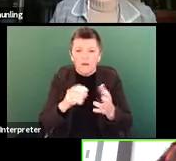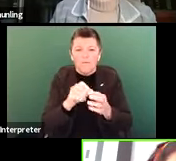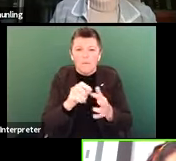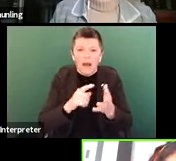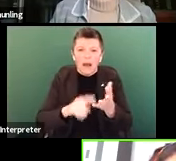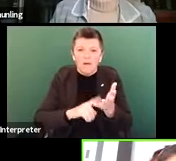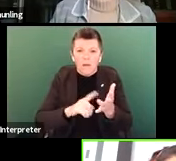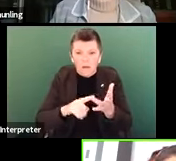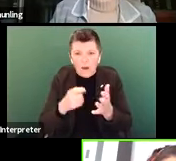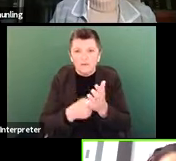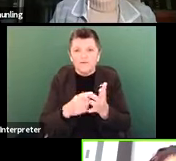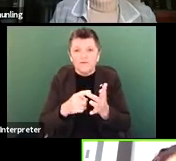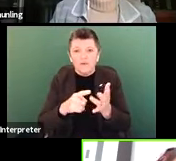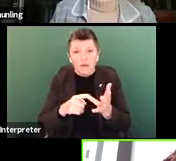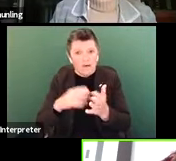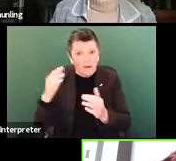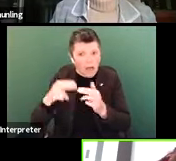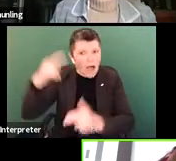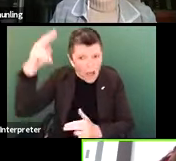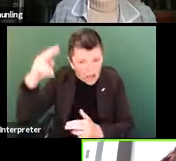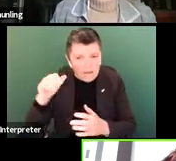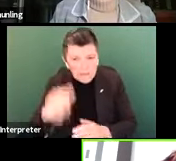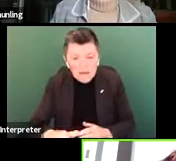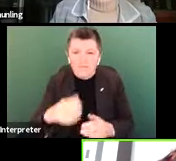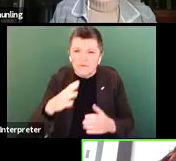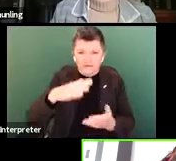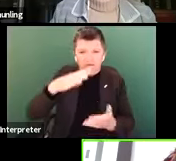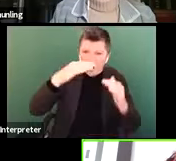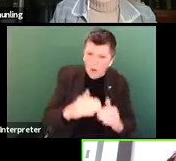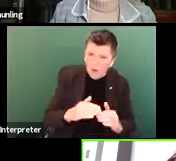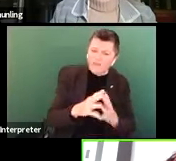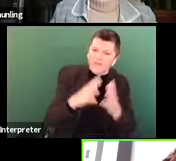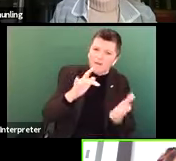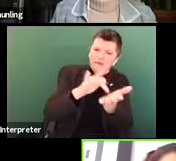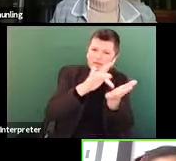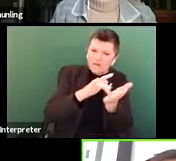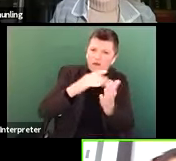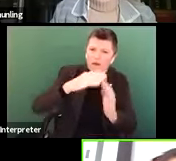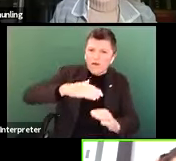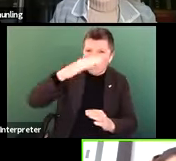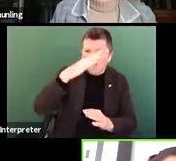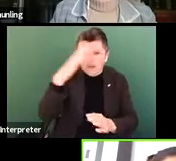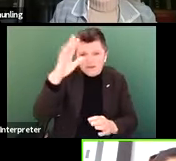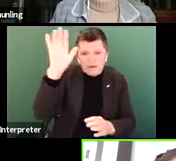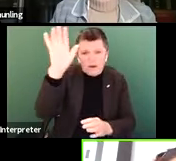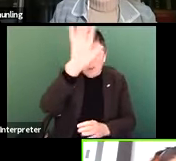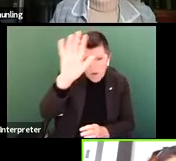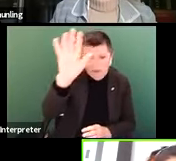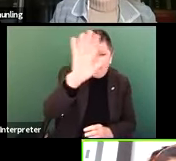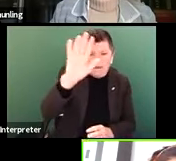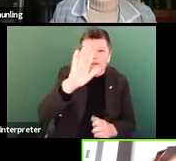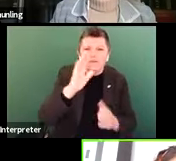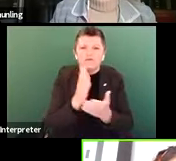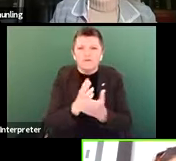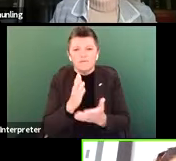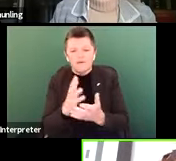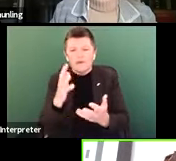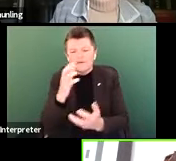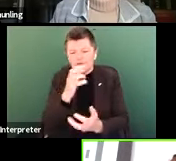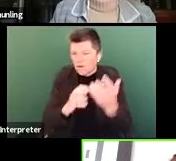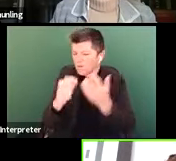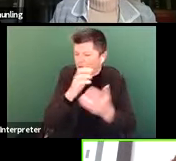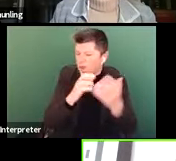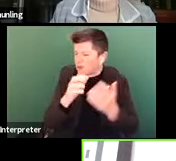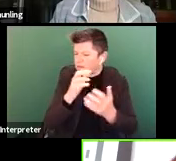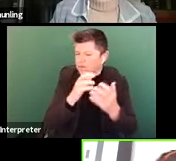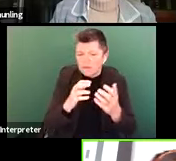be very low in big cities in the Northeast, in the North. So it's a complicated thing to deal with.